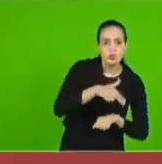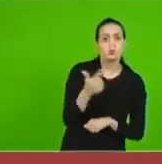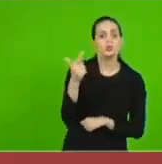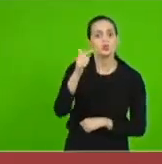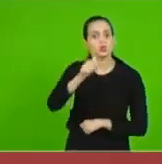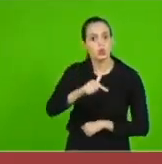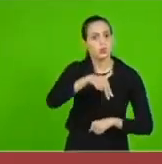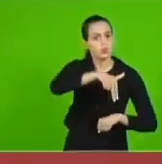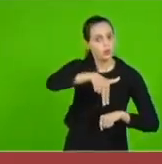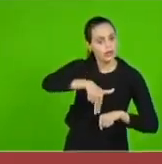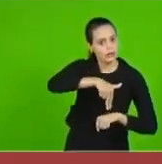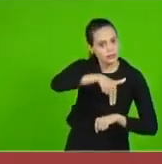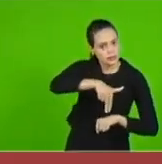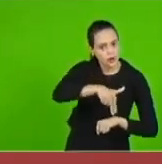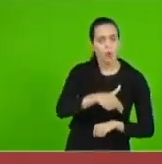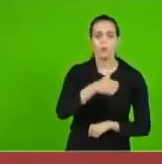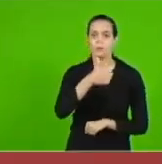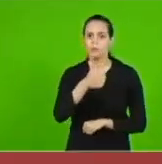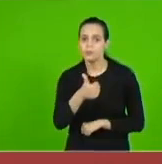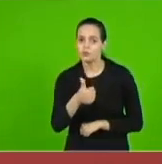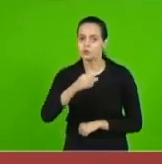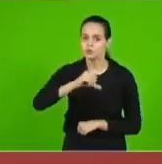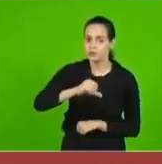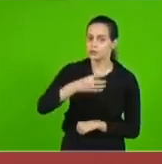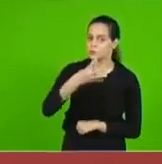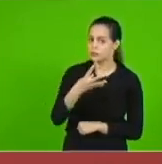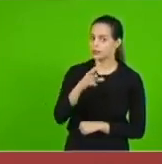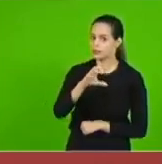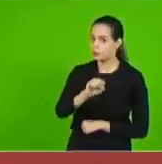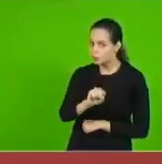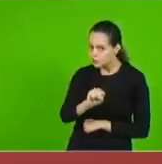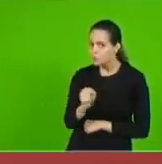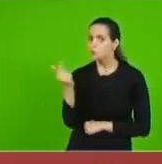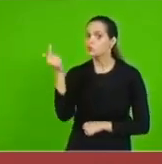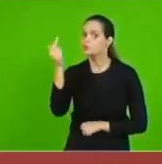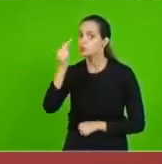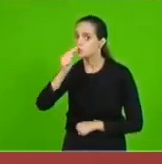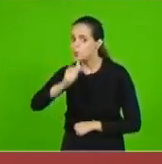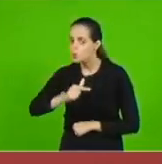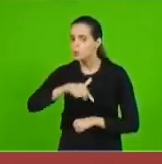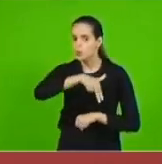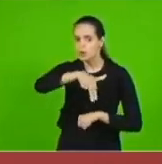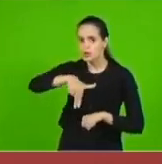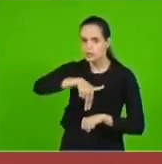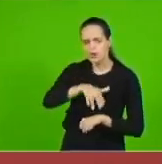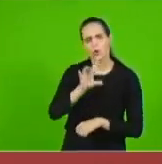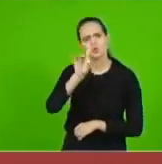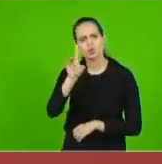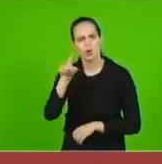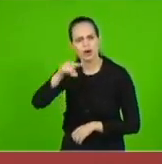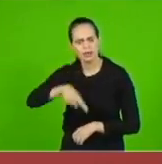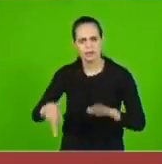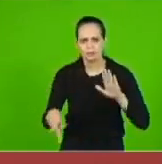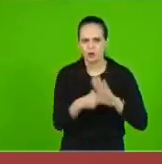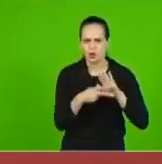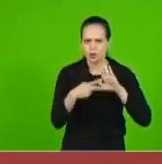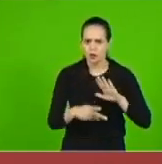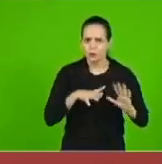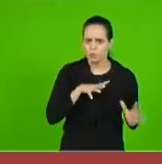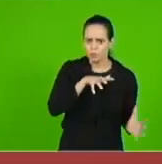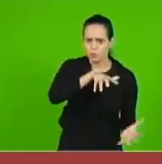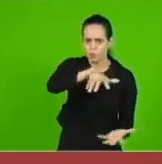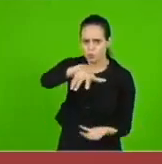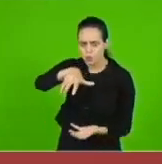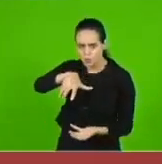Israel organized as a nation. A nation is related not only simply to